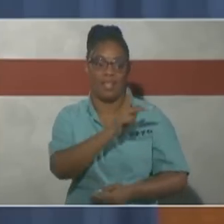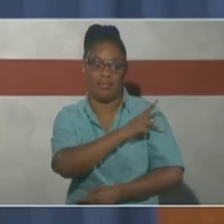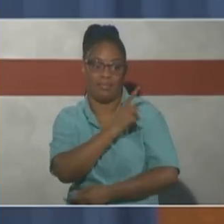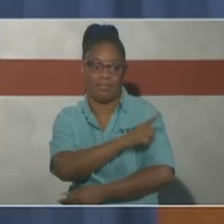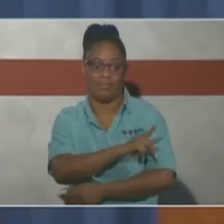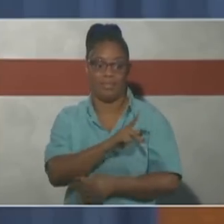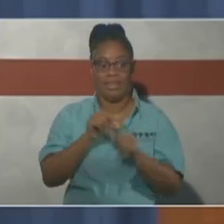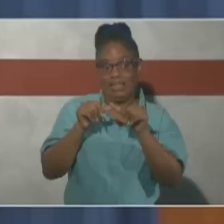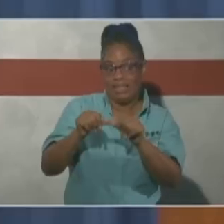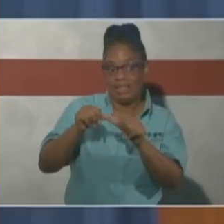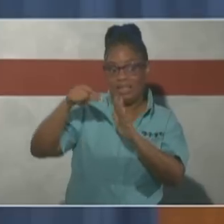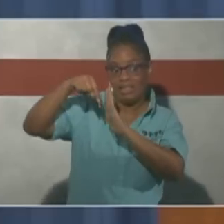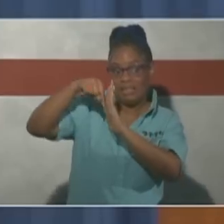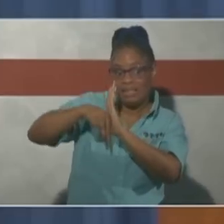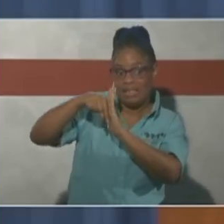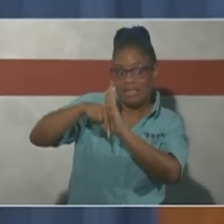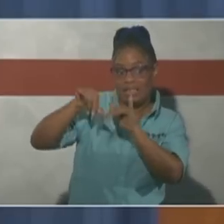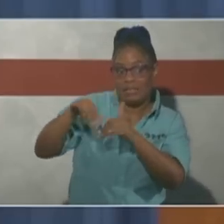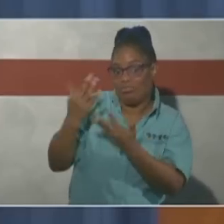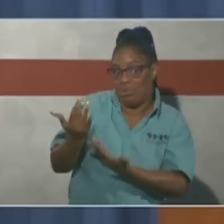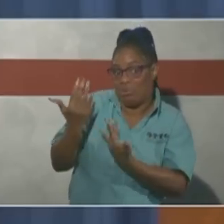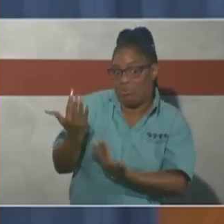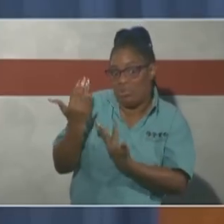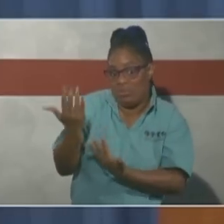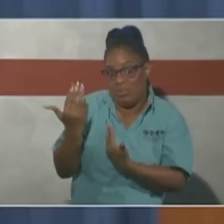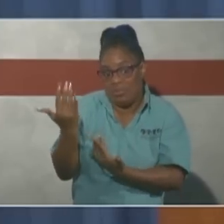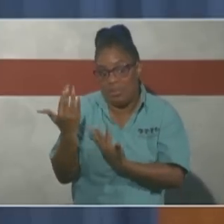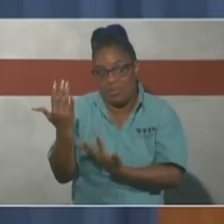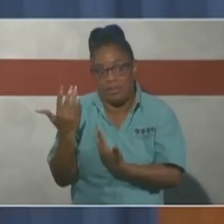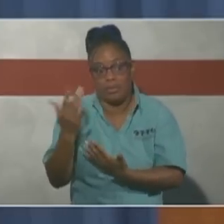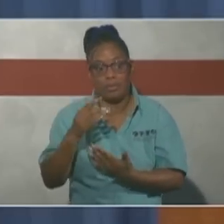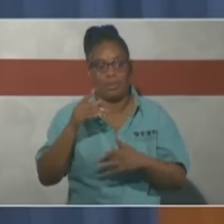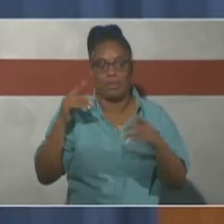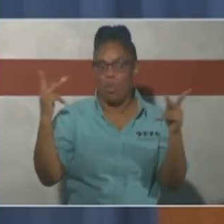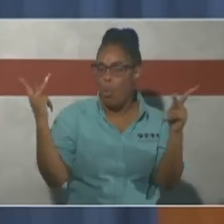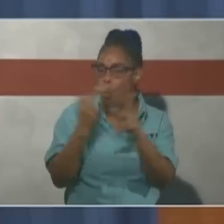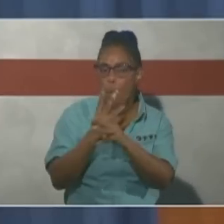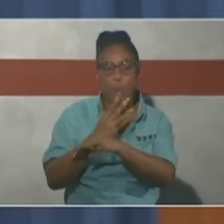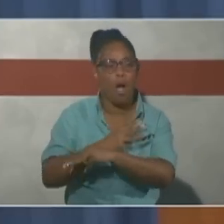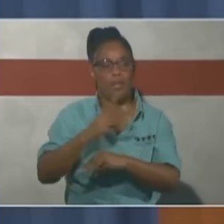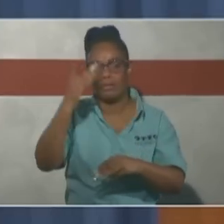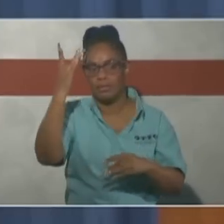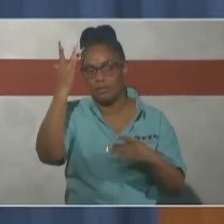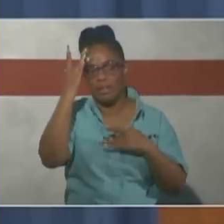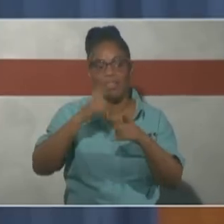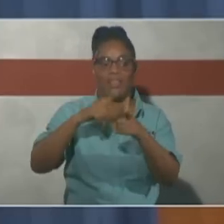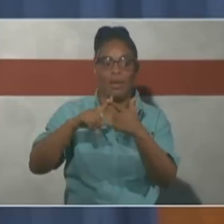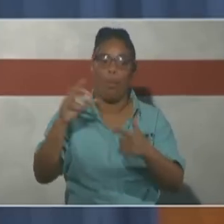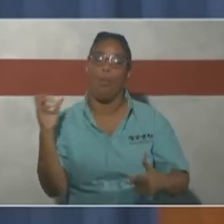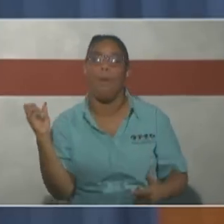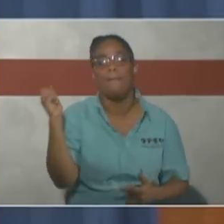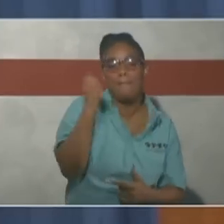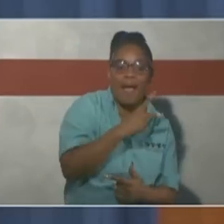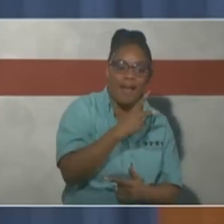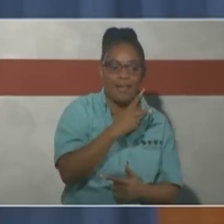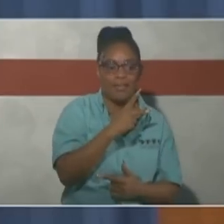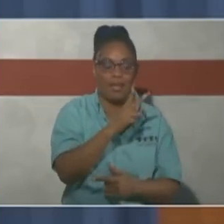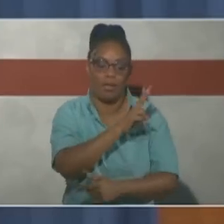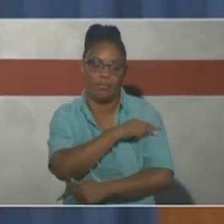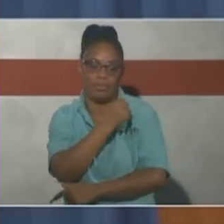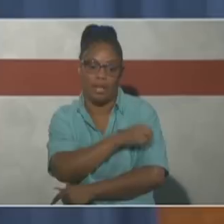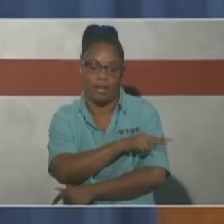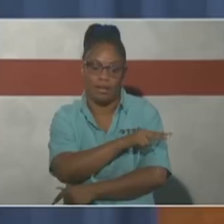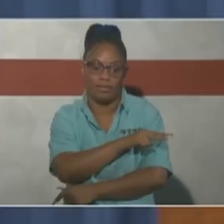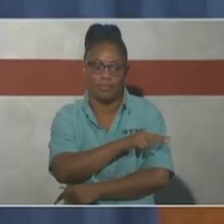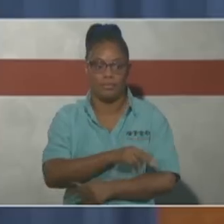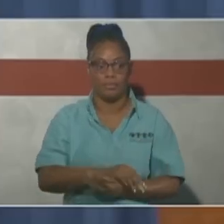with their vaccinations. These patients are opting to stay home until they are quite